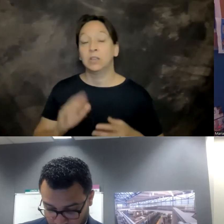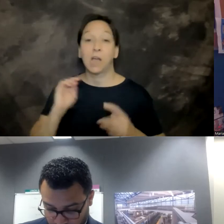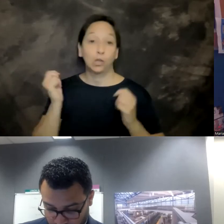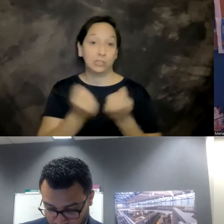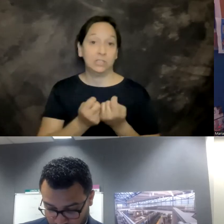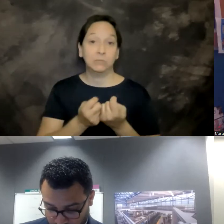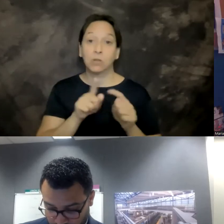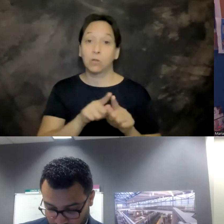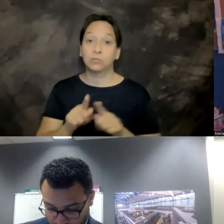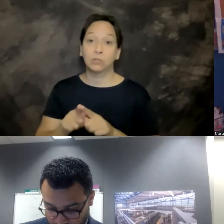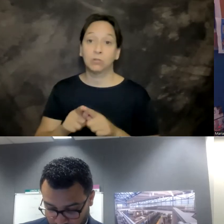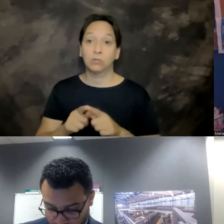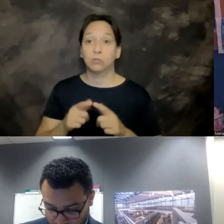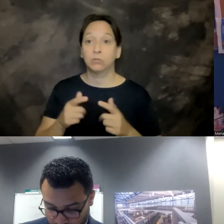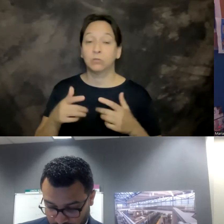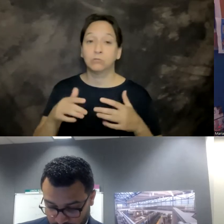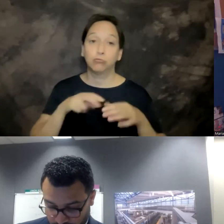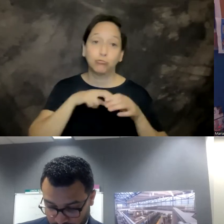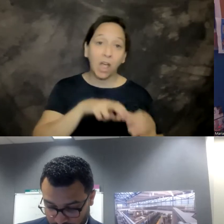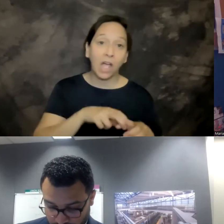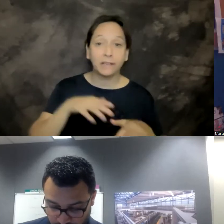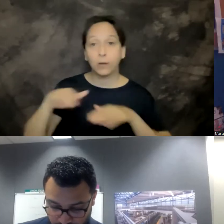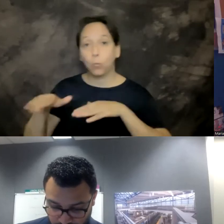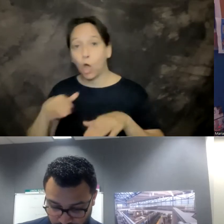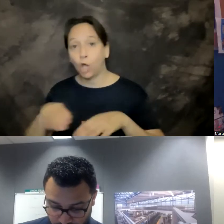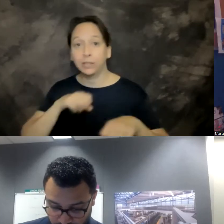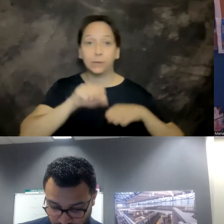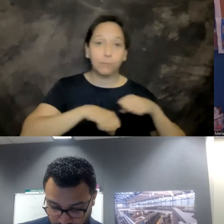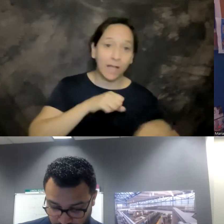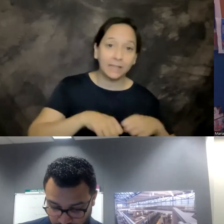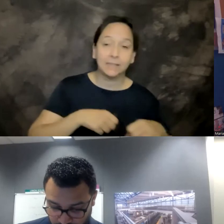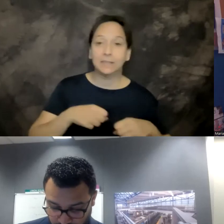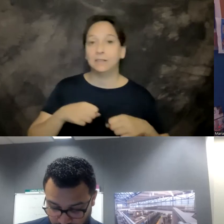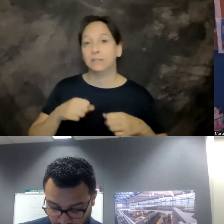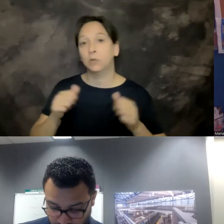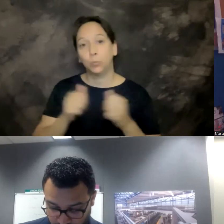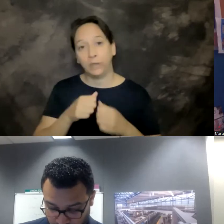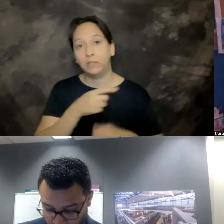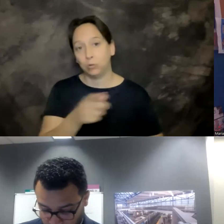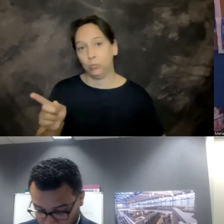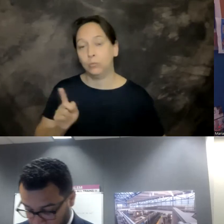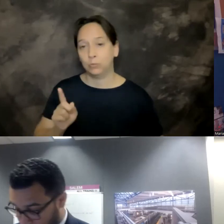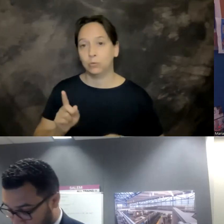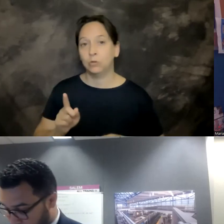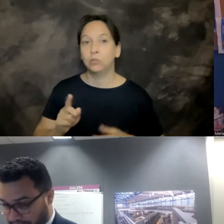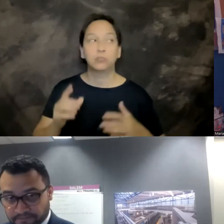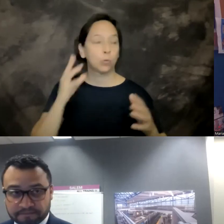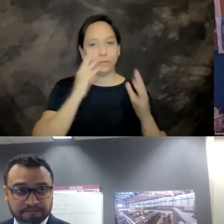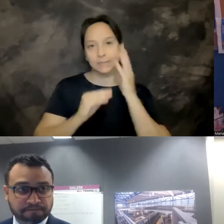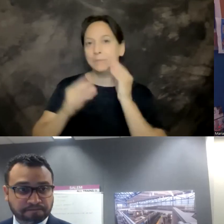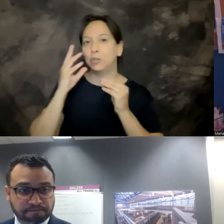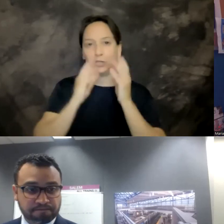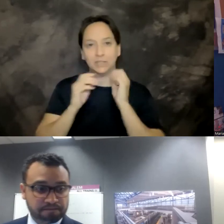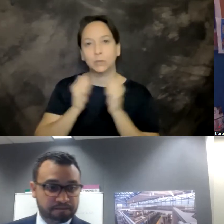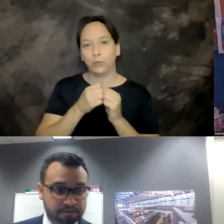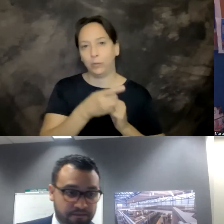be riding, walking, taking the shuttles, biking alongside you all. So we'll be happy to experience those things firsthand with you